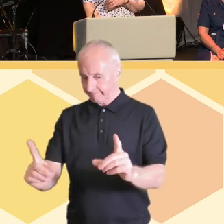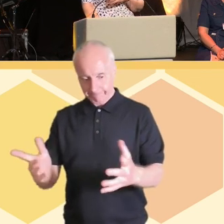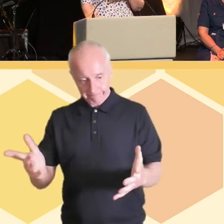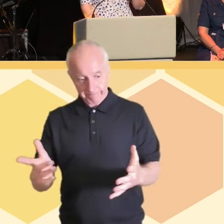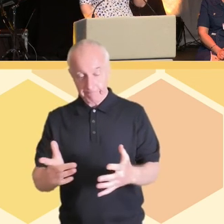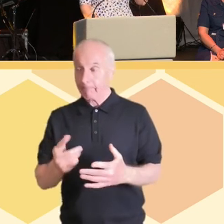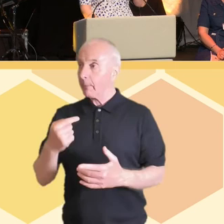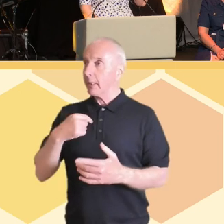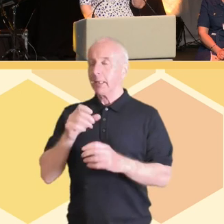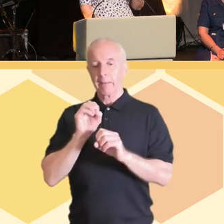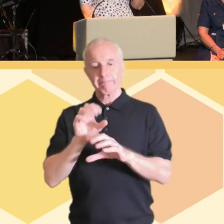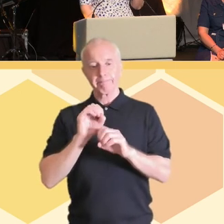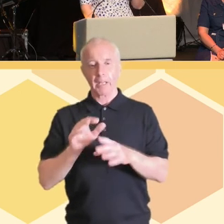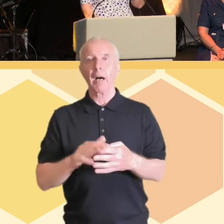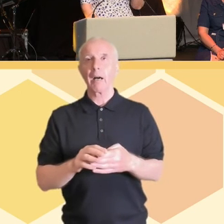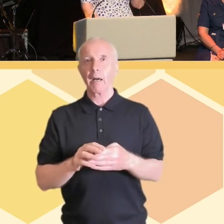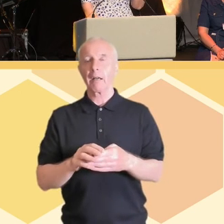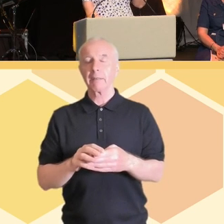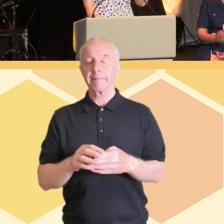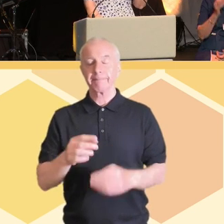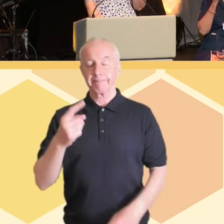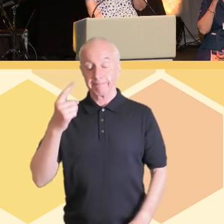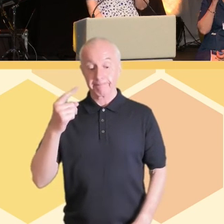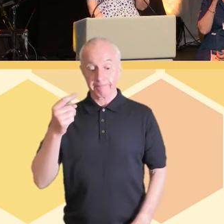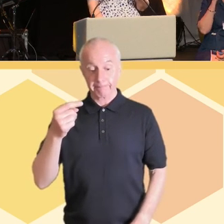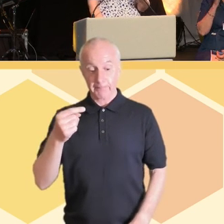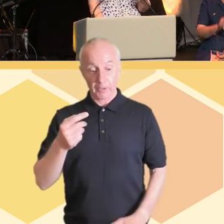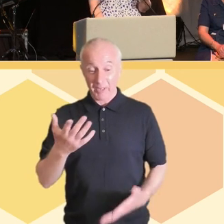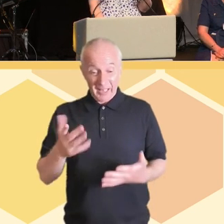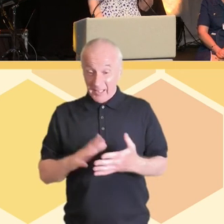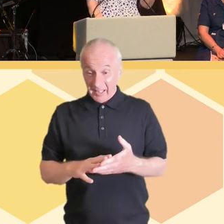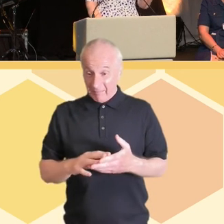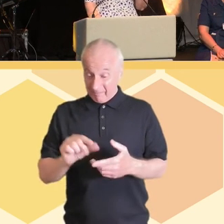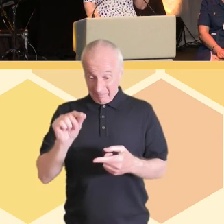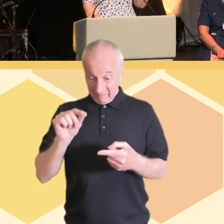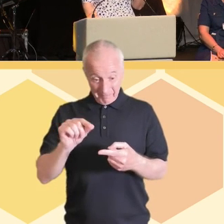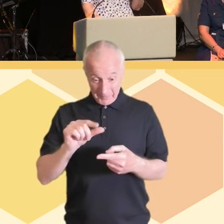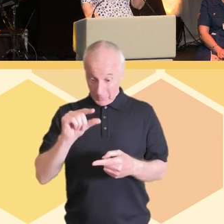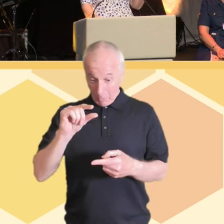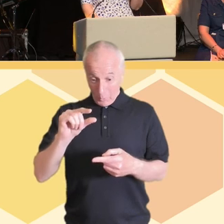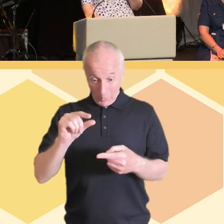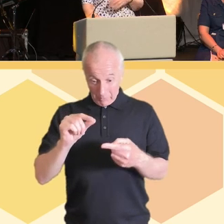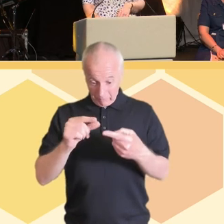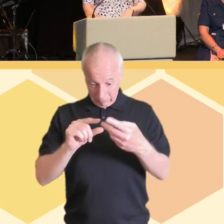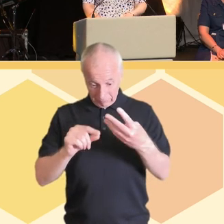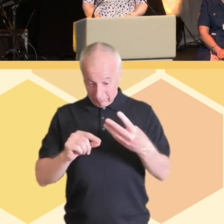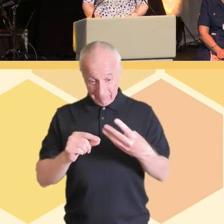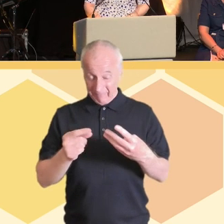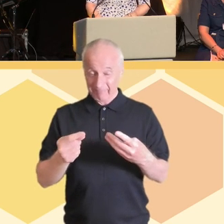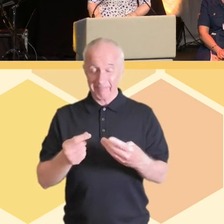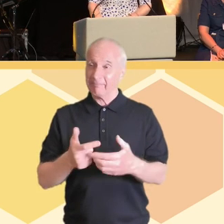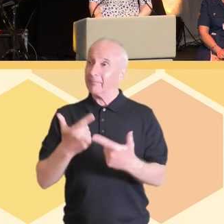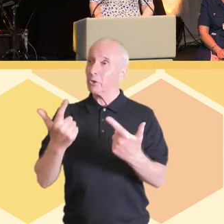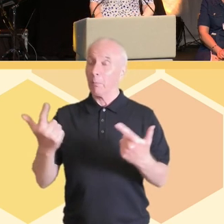things, it just strikes me that, again, as I said earlier, this is just a snapshot of all the amazing, vibrant life of